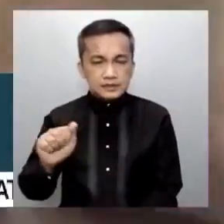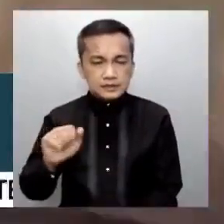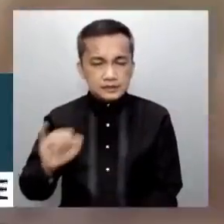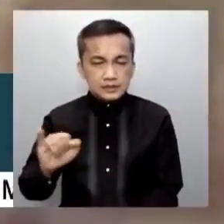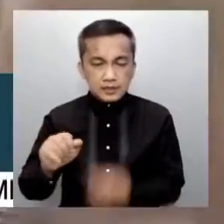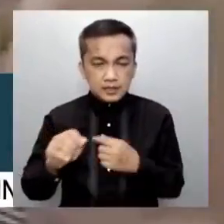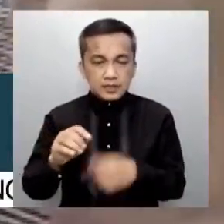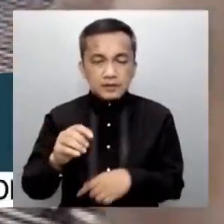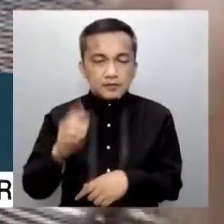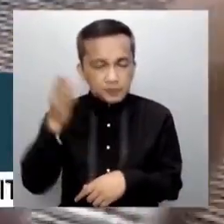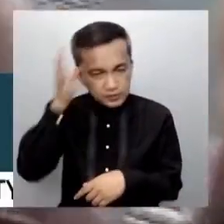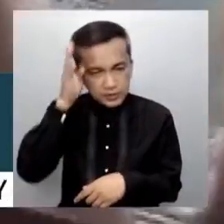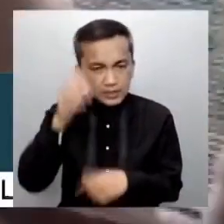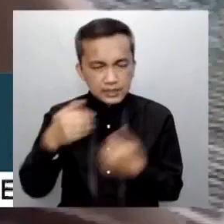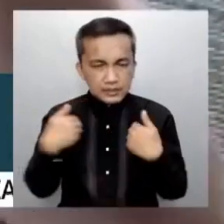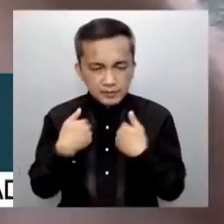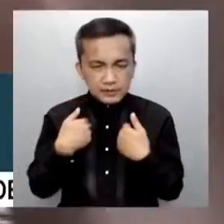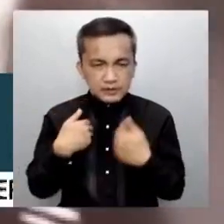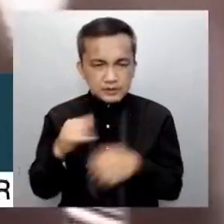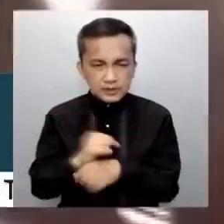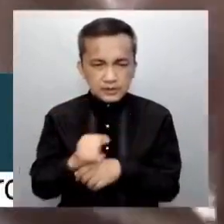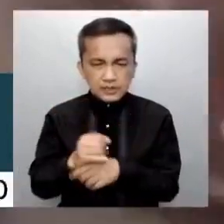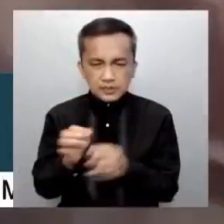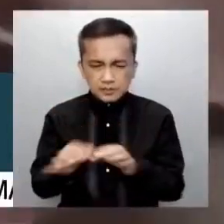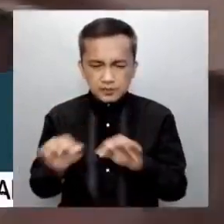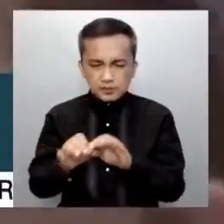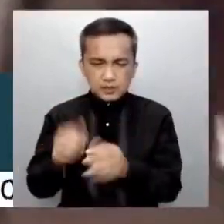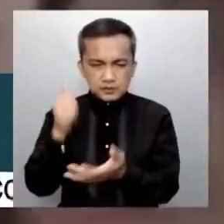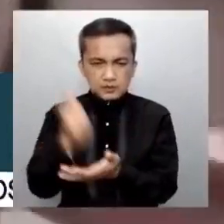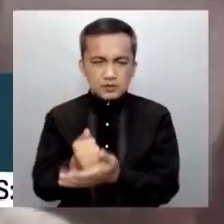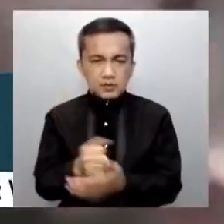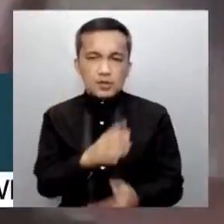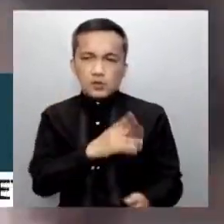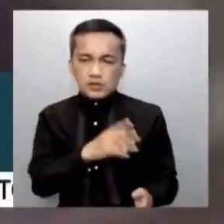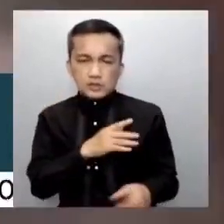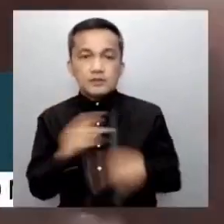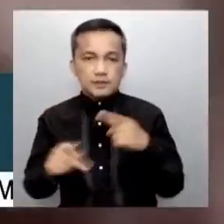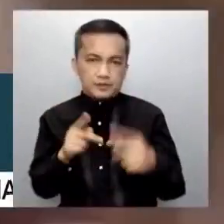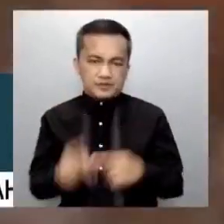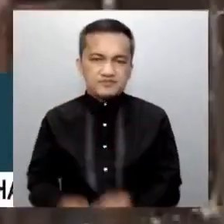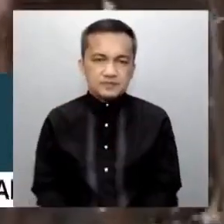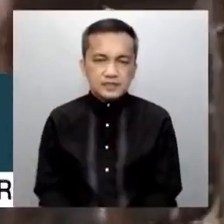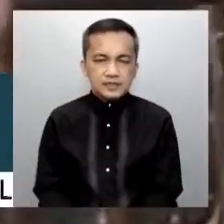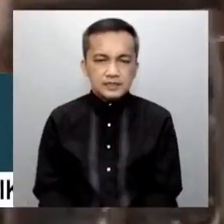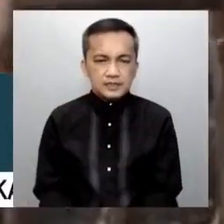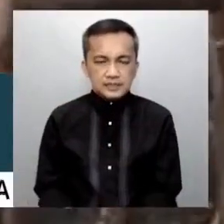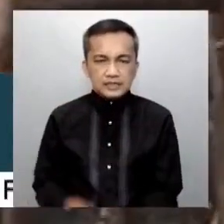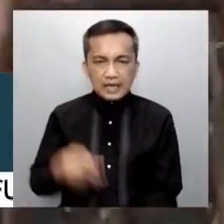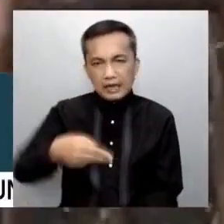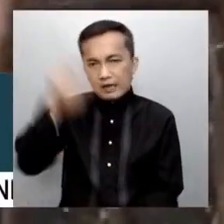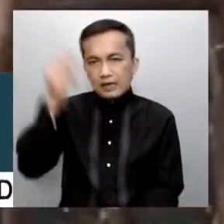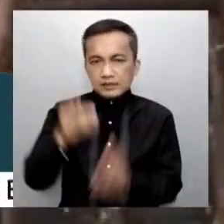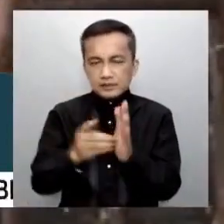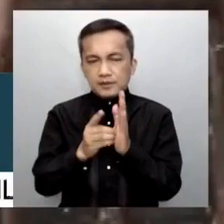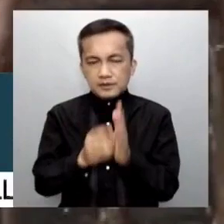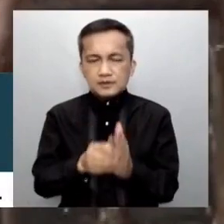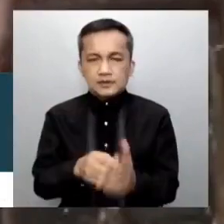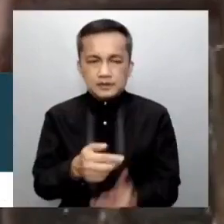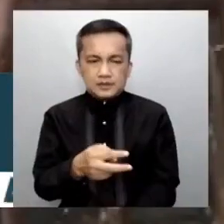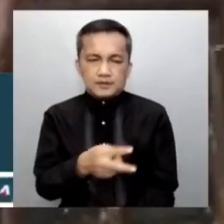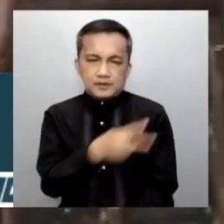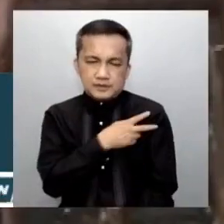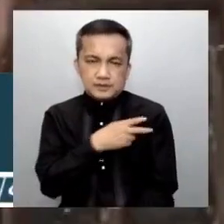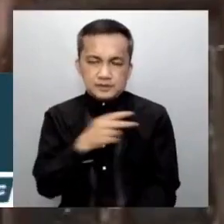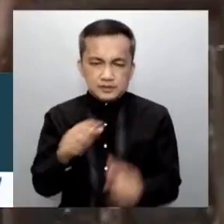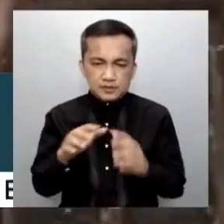many swine stakeholders have already been waiting for it. And there is also a high demand for the vaccine globally. Right